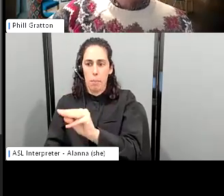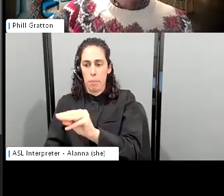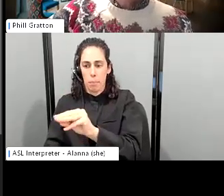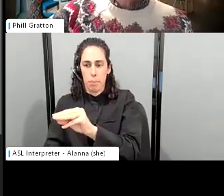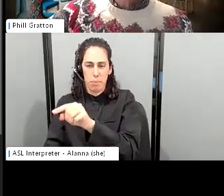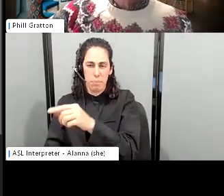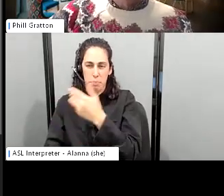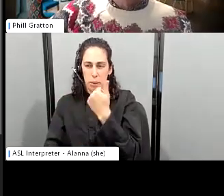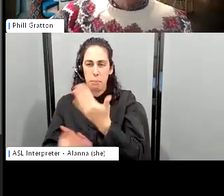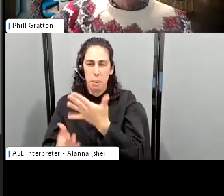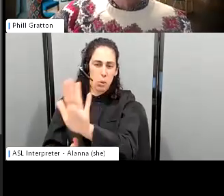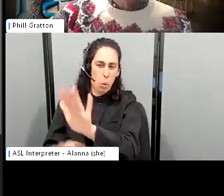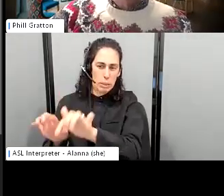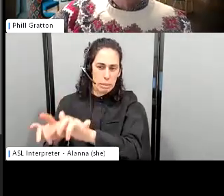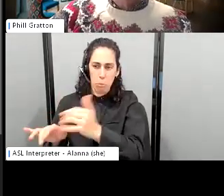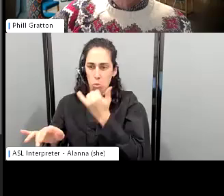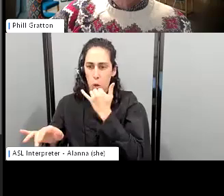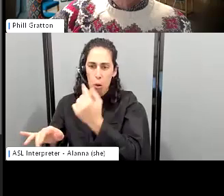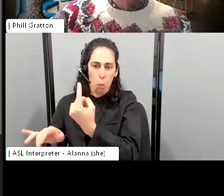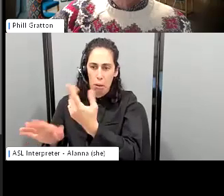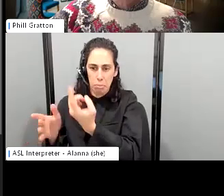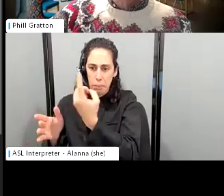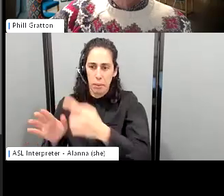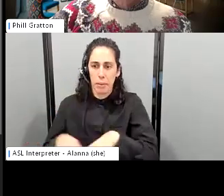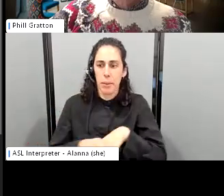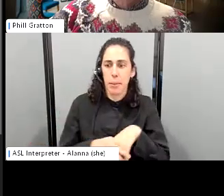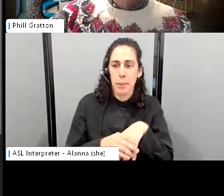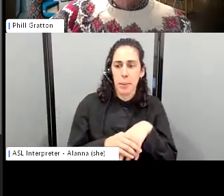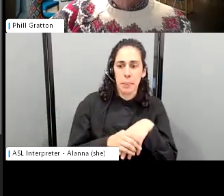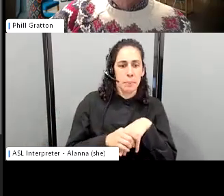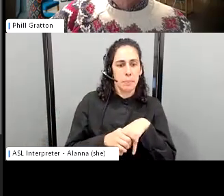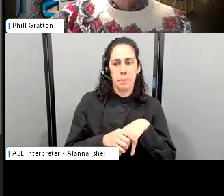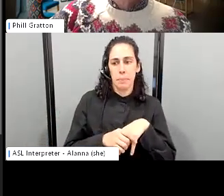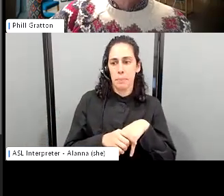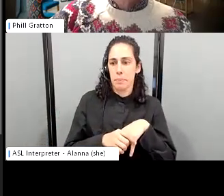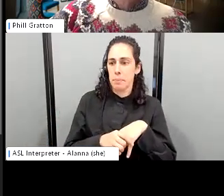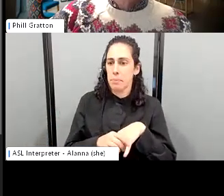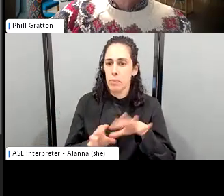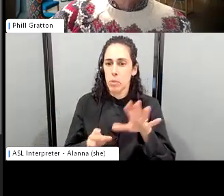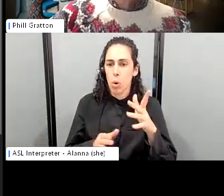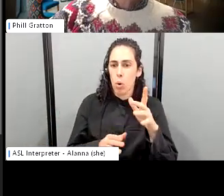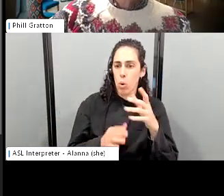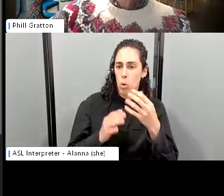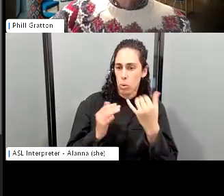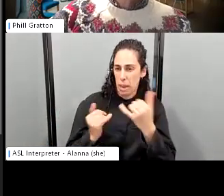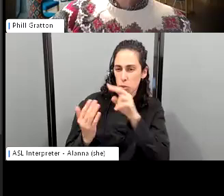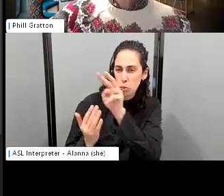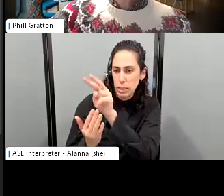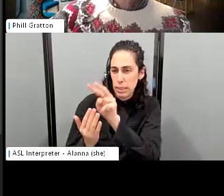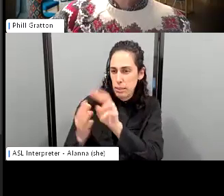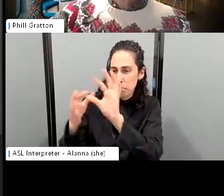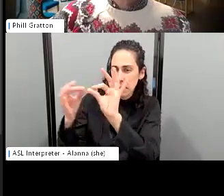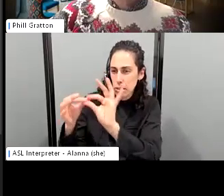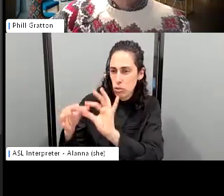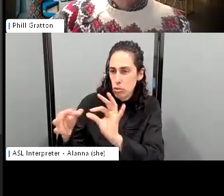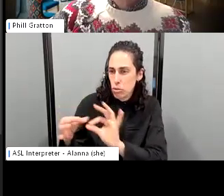Okay, Phil, maybe I don't know if we just want to what we safest. We don't feel safe. Do we have what is the safest city? Oh,